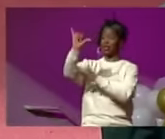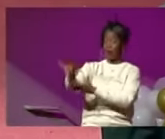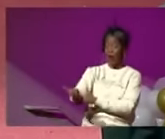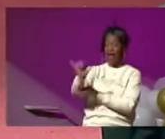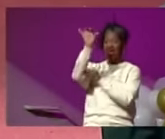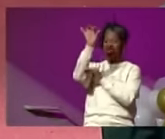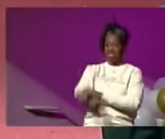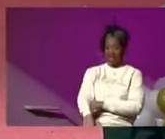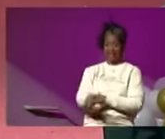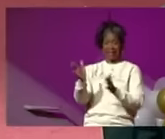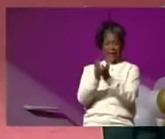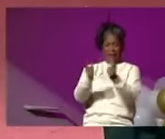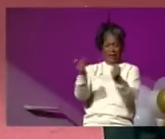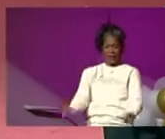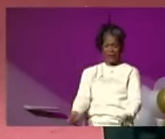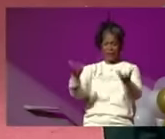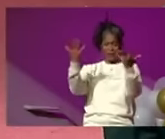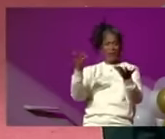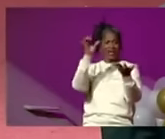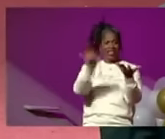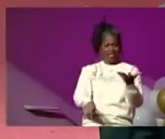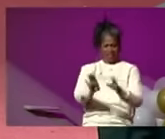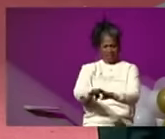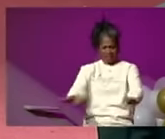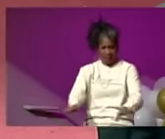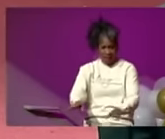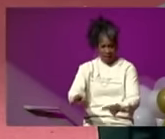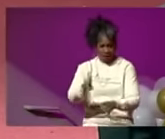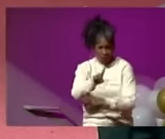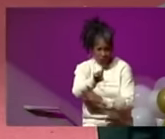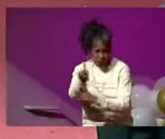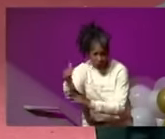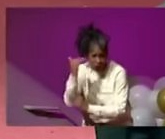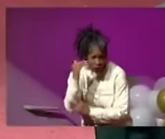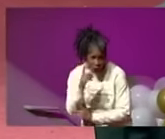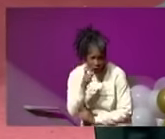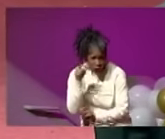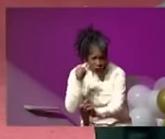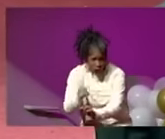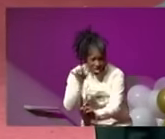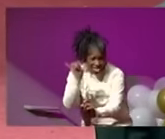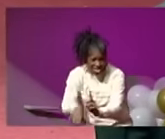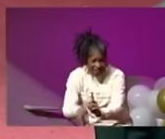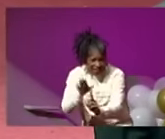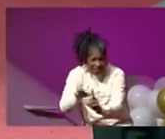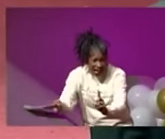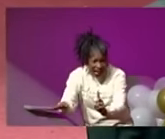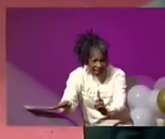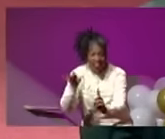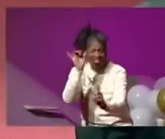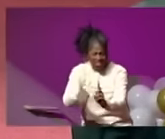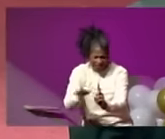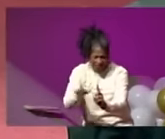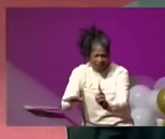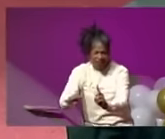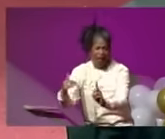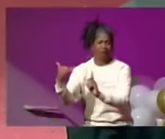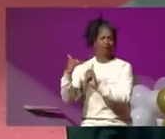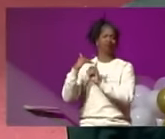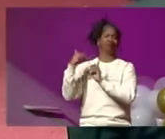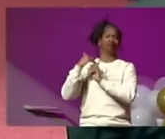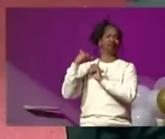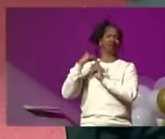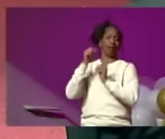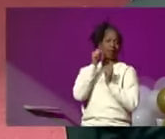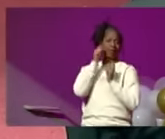child. Does anybody know that child? That child woke me up this morning. That